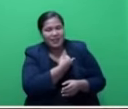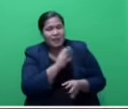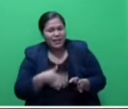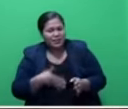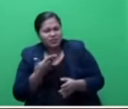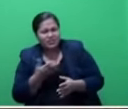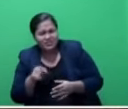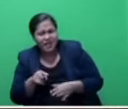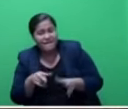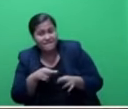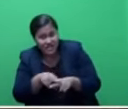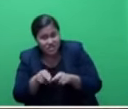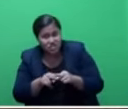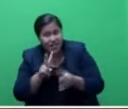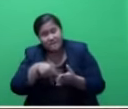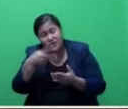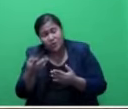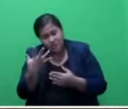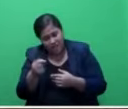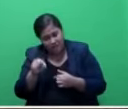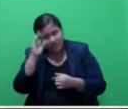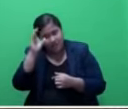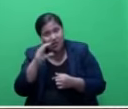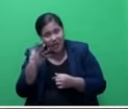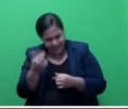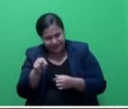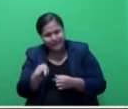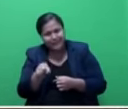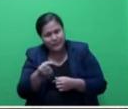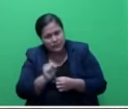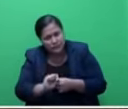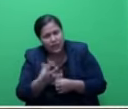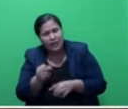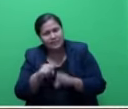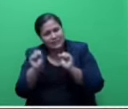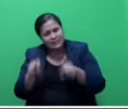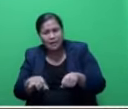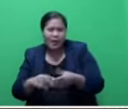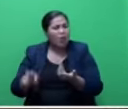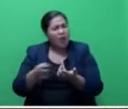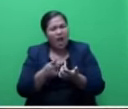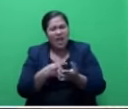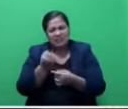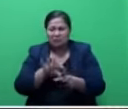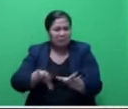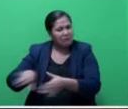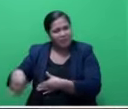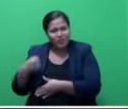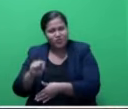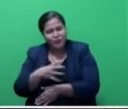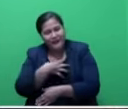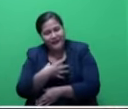Vanuatu are the only countries in the Pacific that actually has the system. Everybody else has moved along. So, Mr. Speaker,